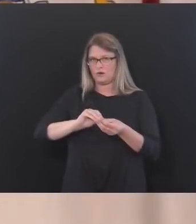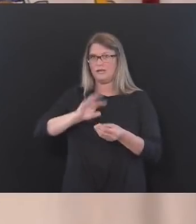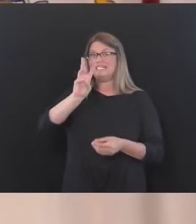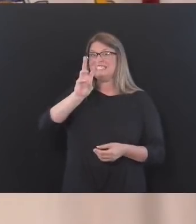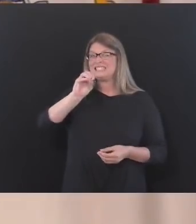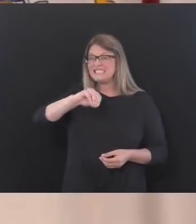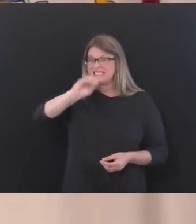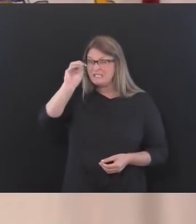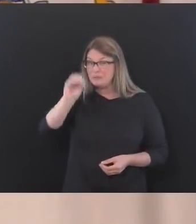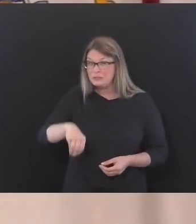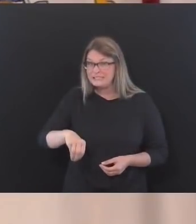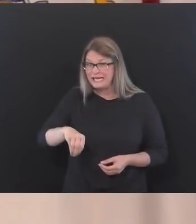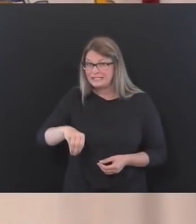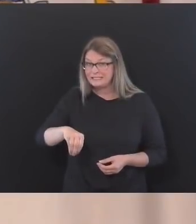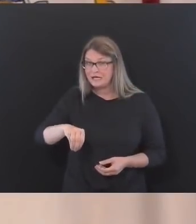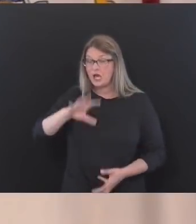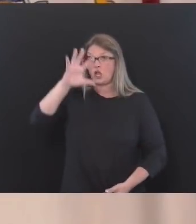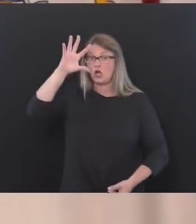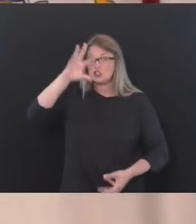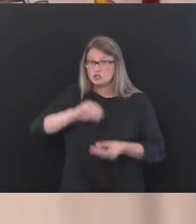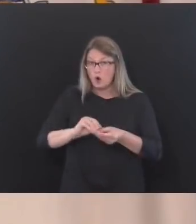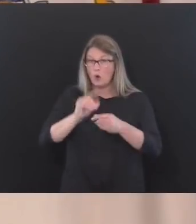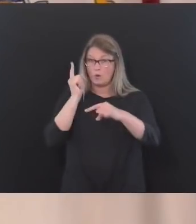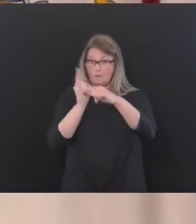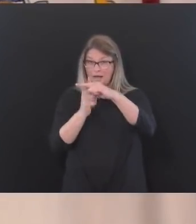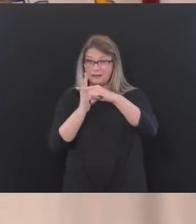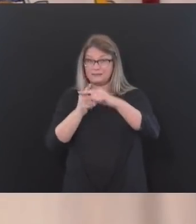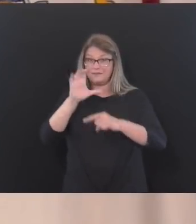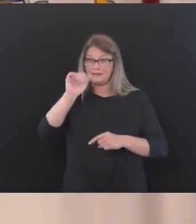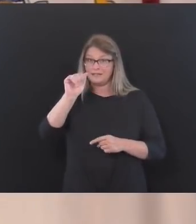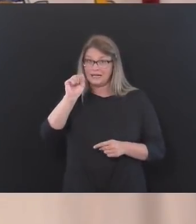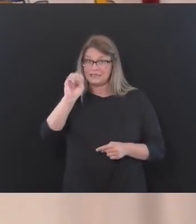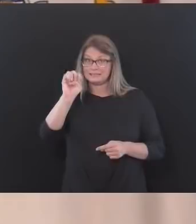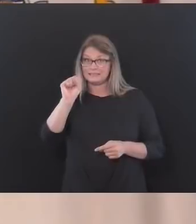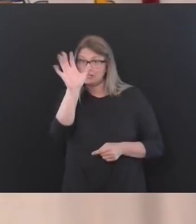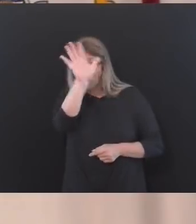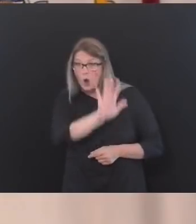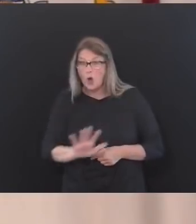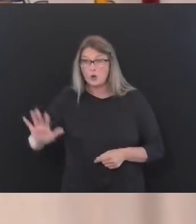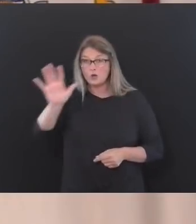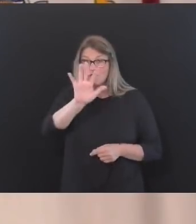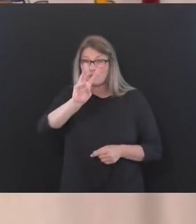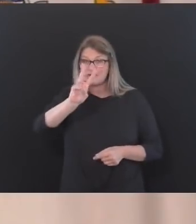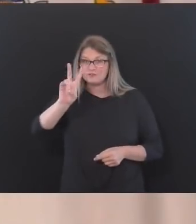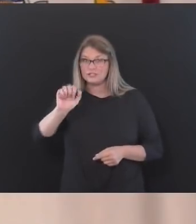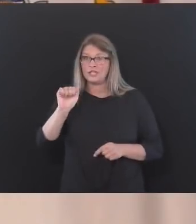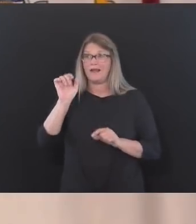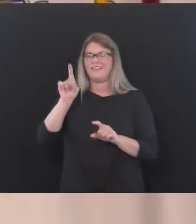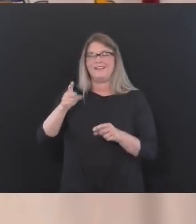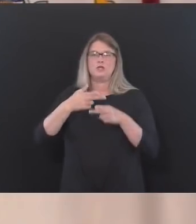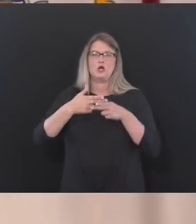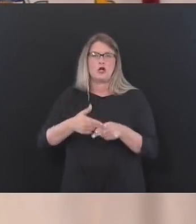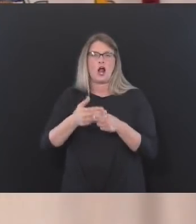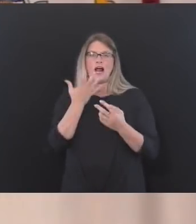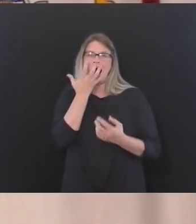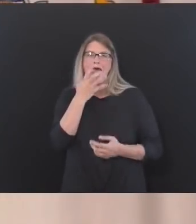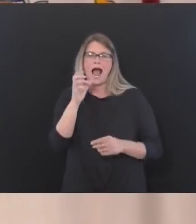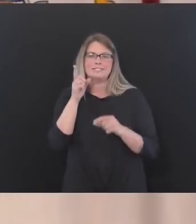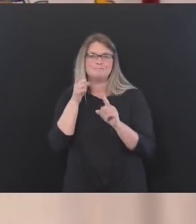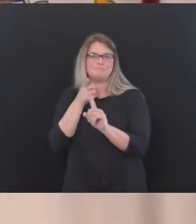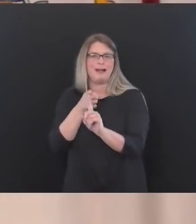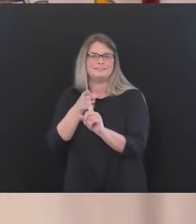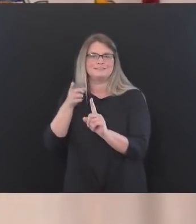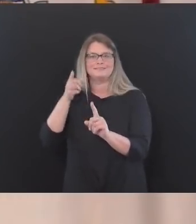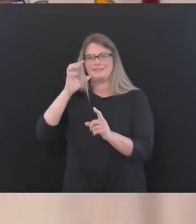60% of the total positive cases that we have in this state. They're true hotspots, and we need to stay